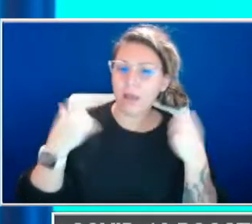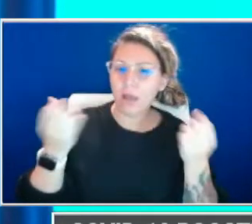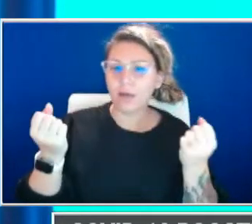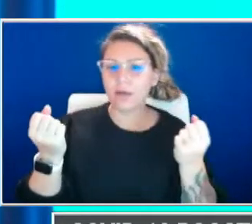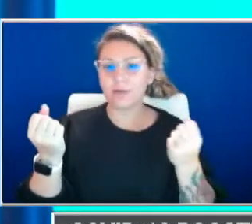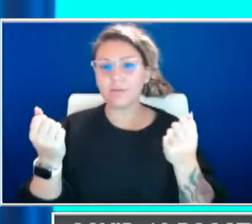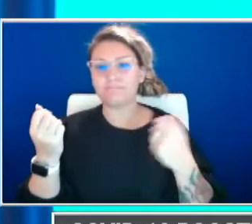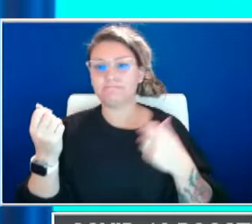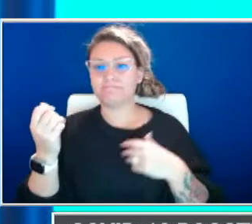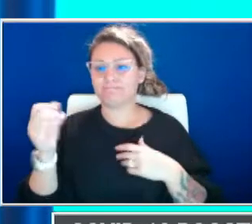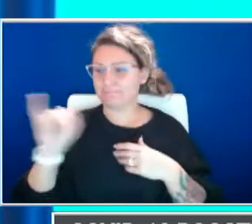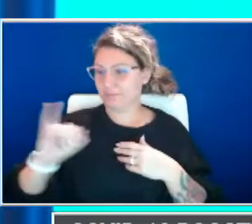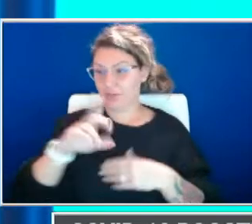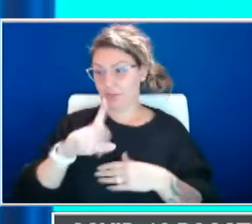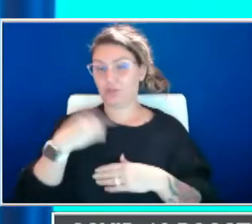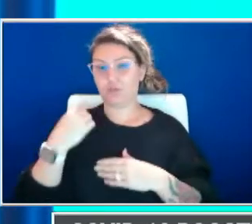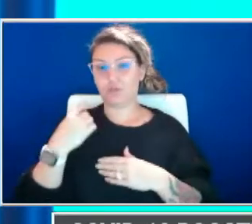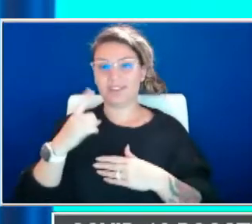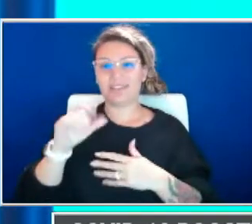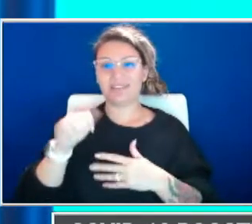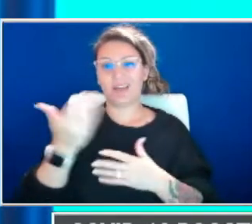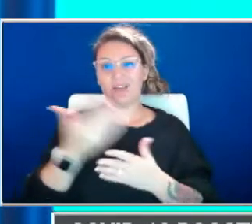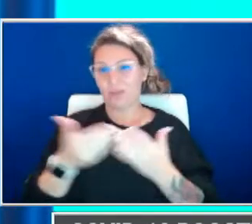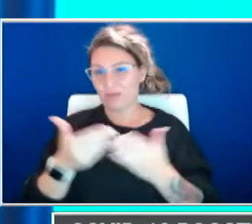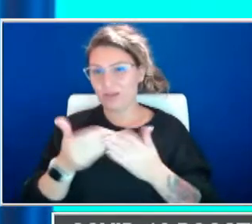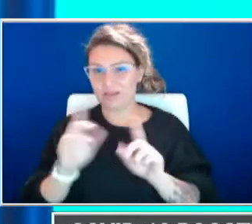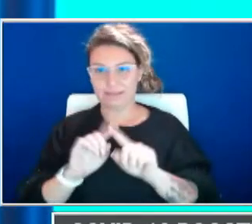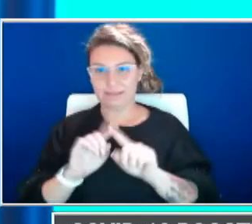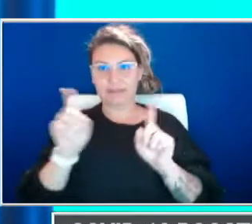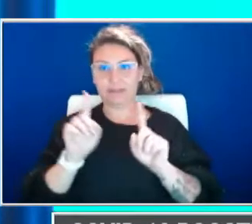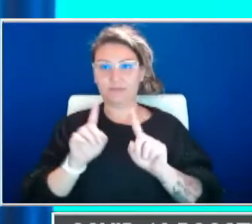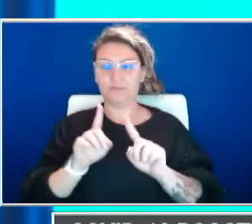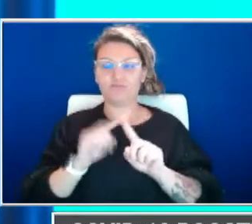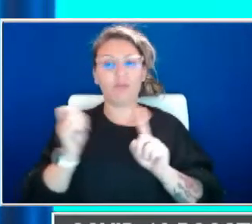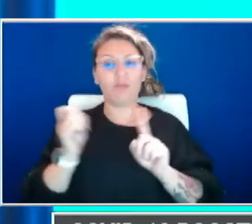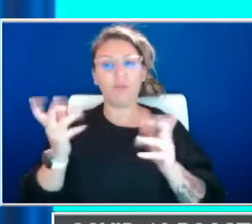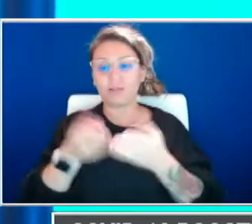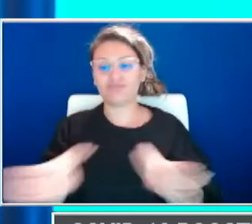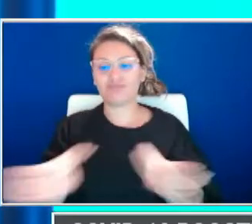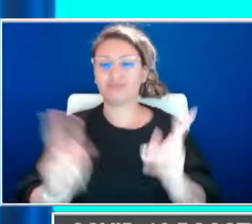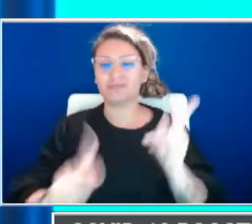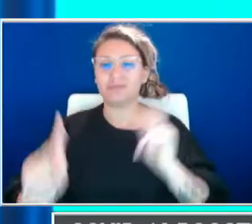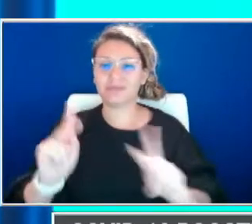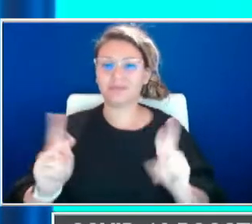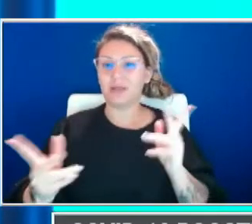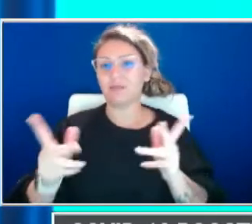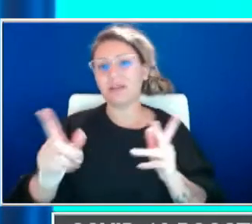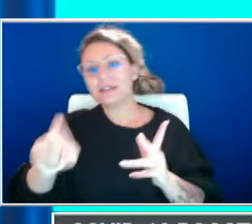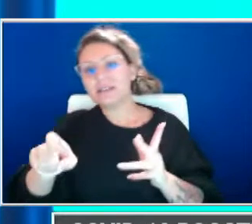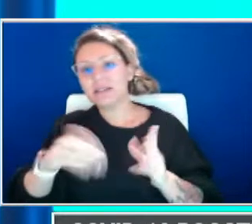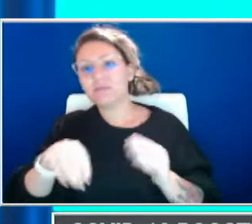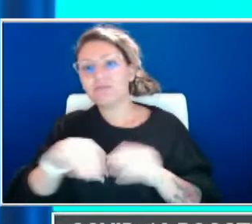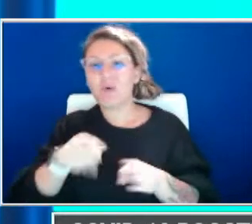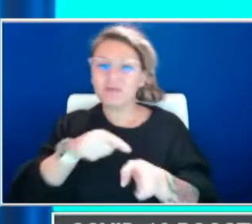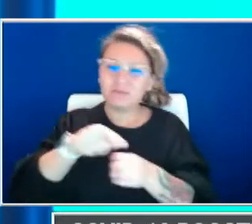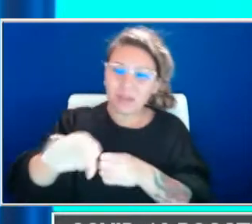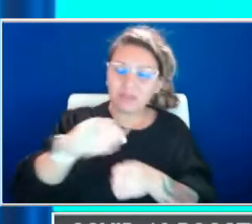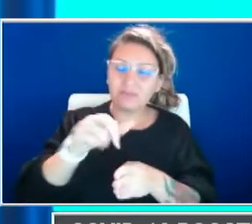infection risk, other things that may be different from the general population, and they may need more specialized or individualized care